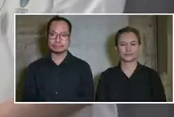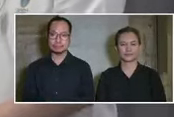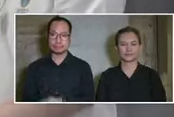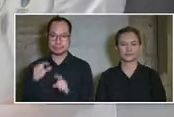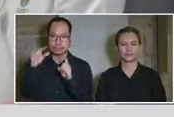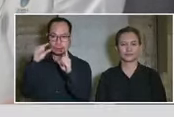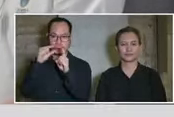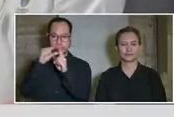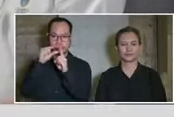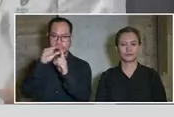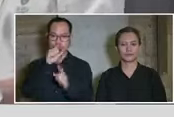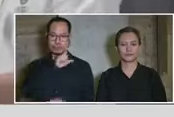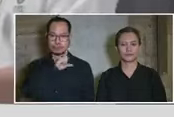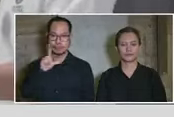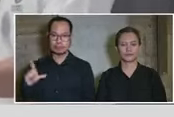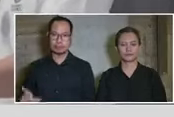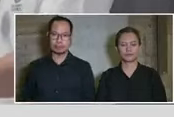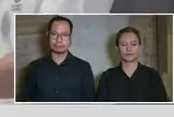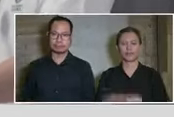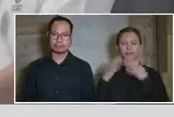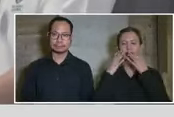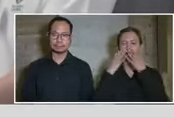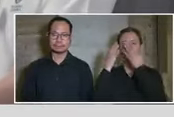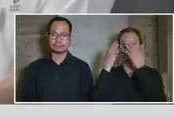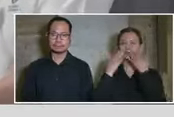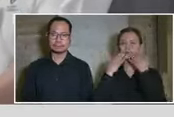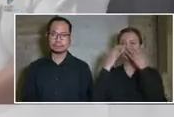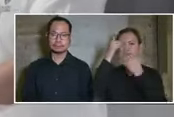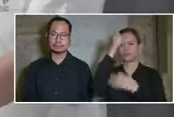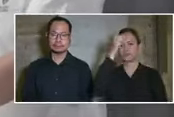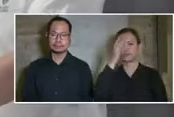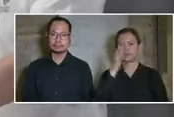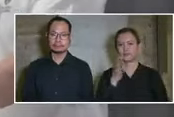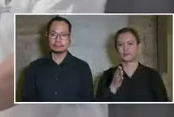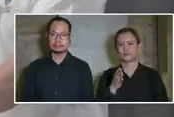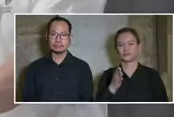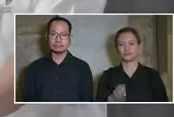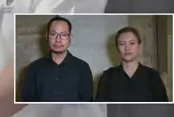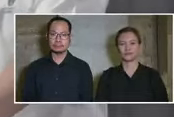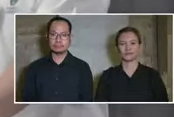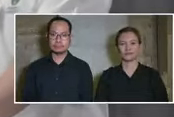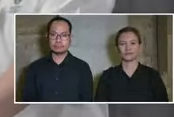The word of the Lord. Thanks be to God.